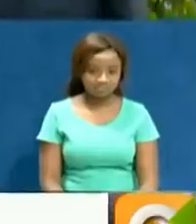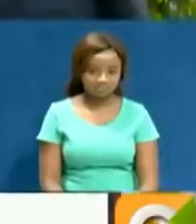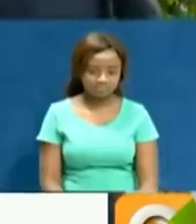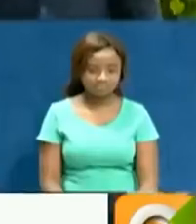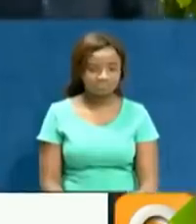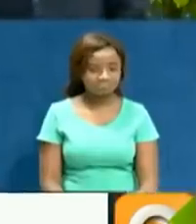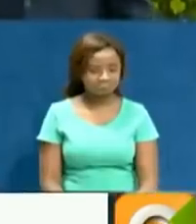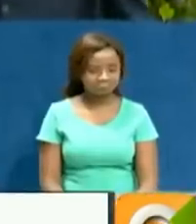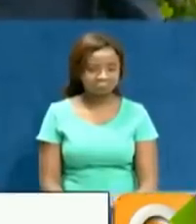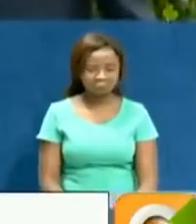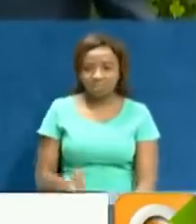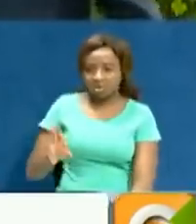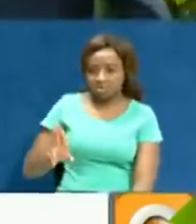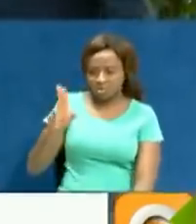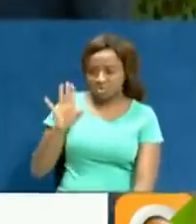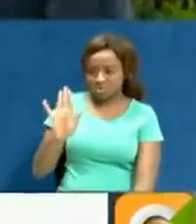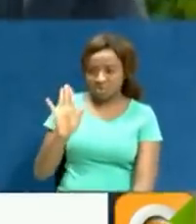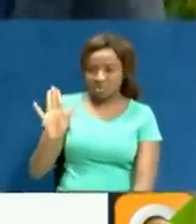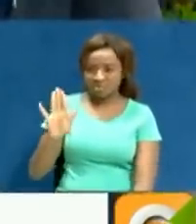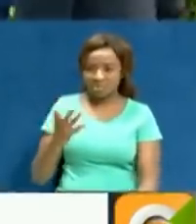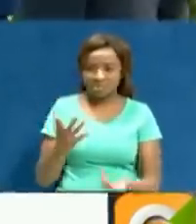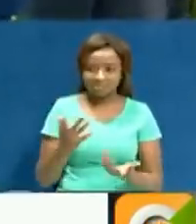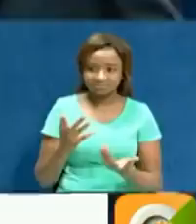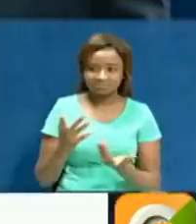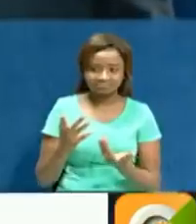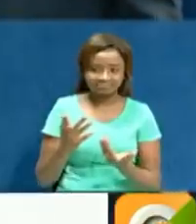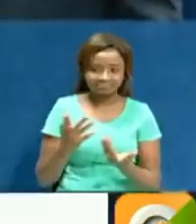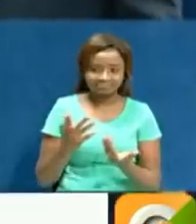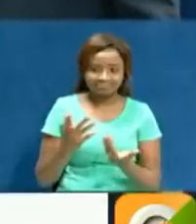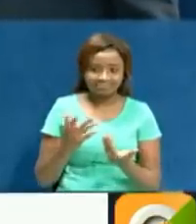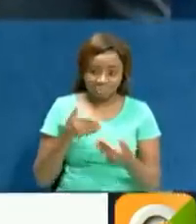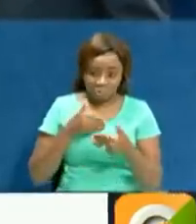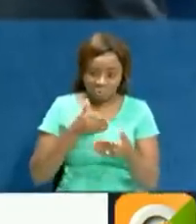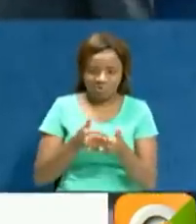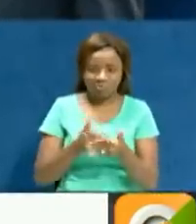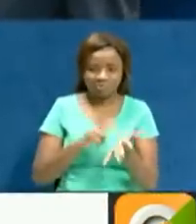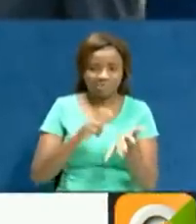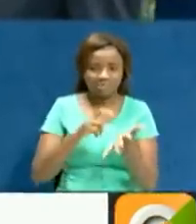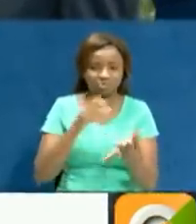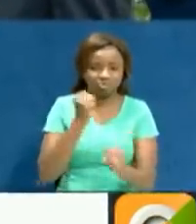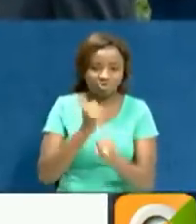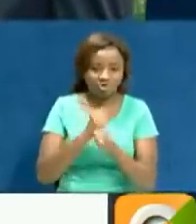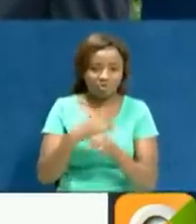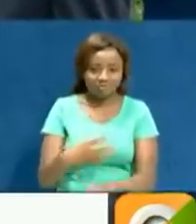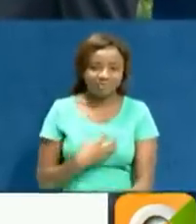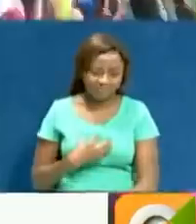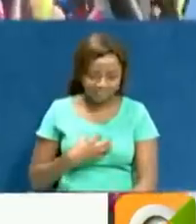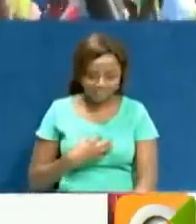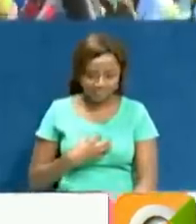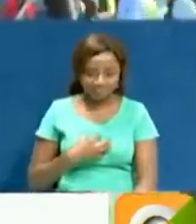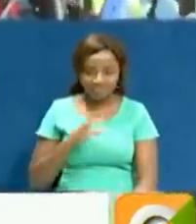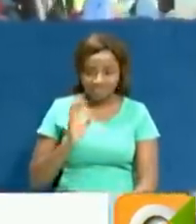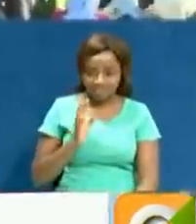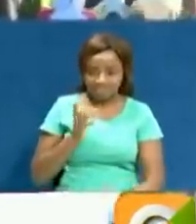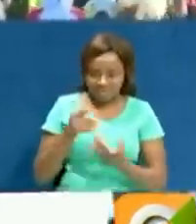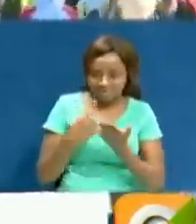With President Uhuru Kenyatta's term at the country's helm 15 months to the end, the 2022 succession drumbeats have